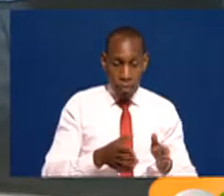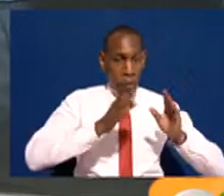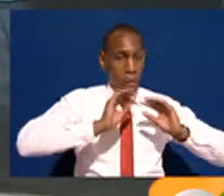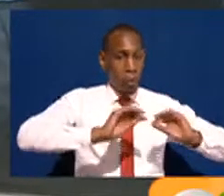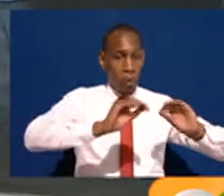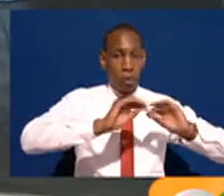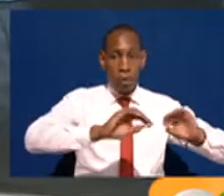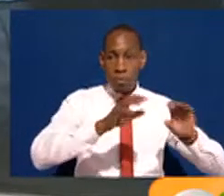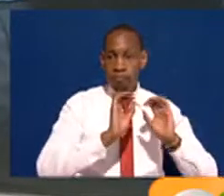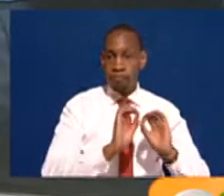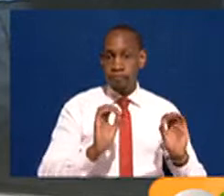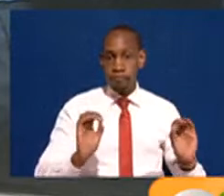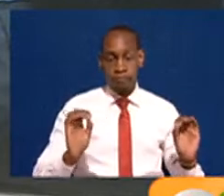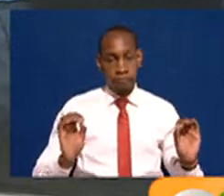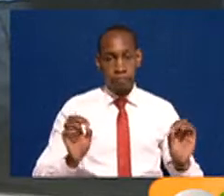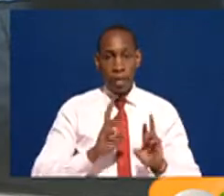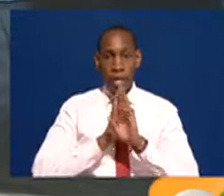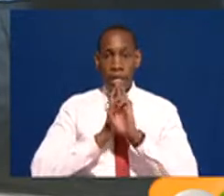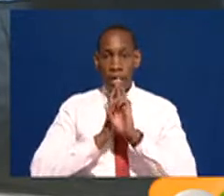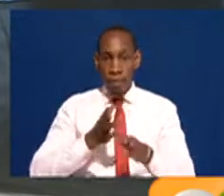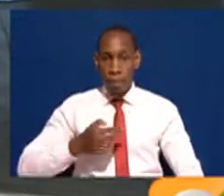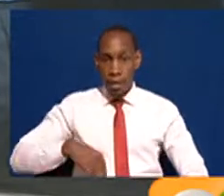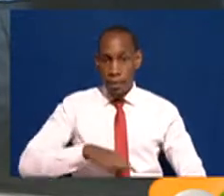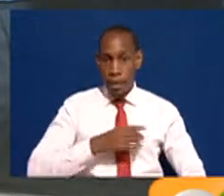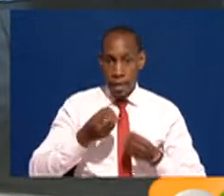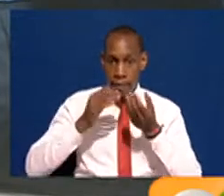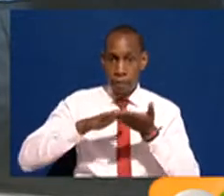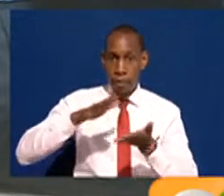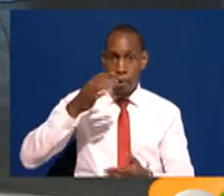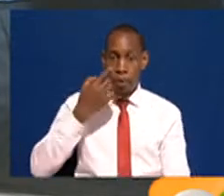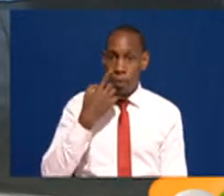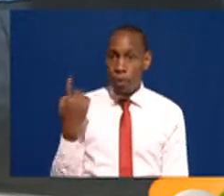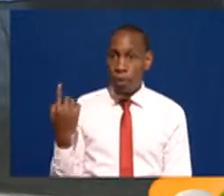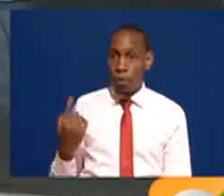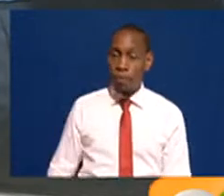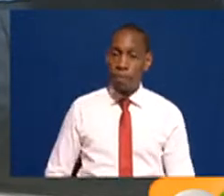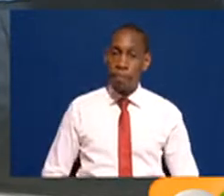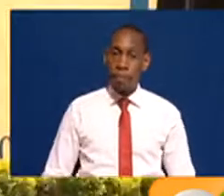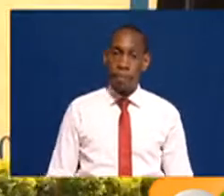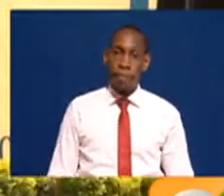untaught. Very own Brenda Wanga has more details.